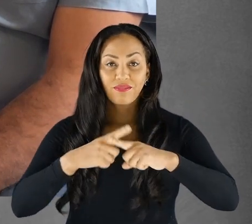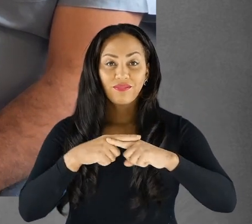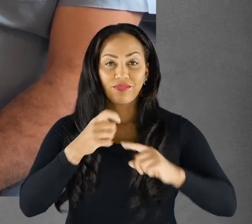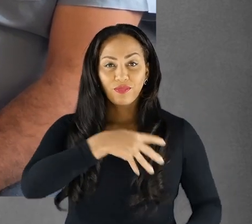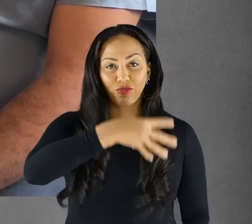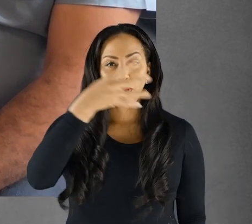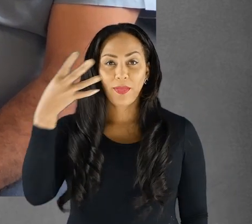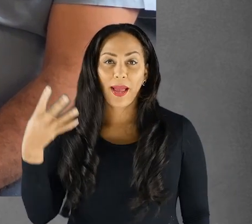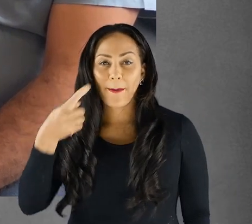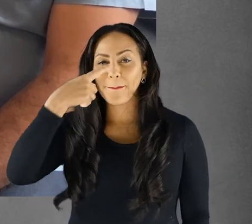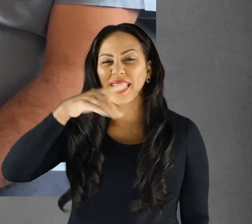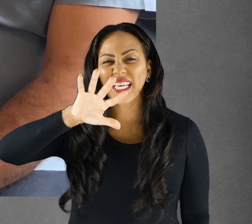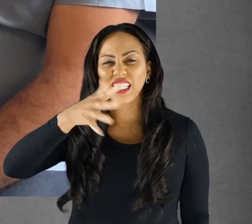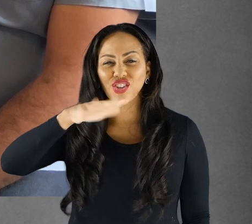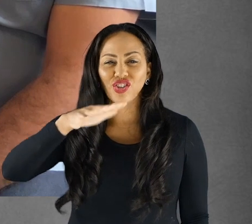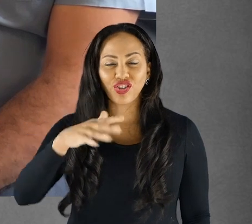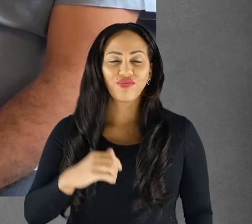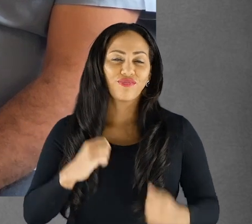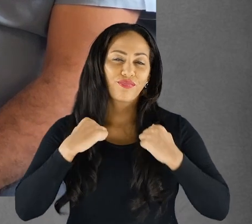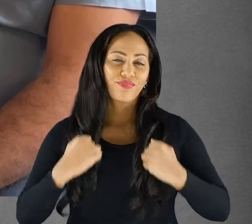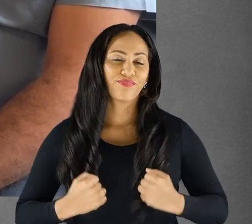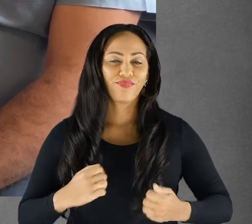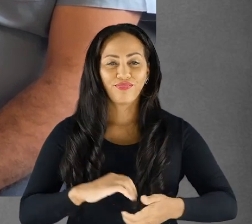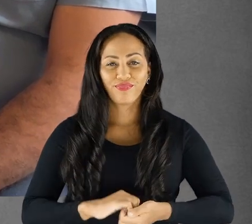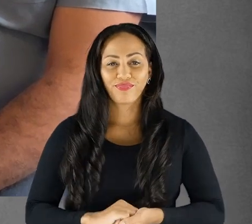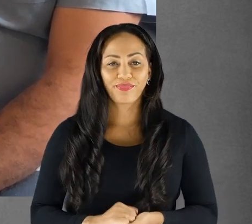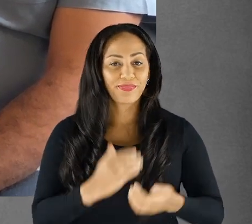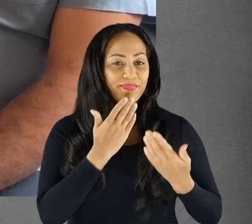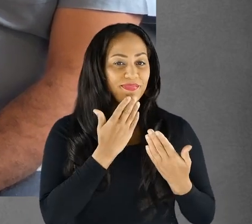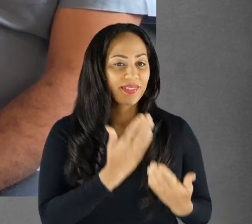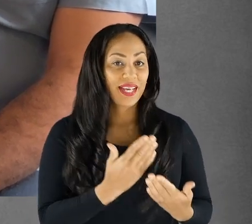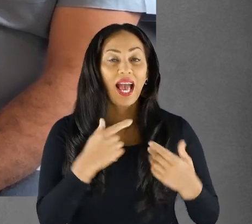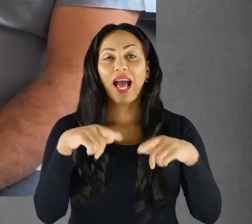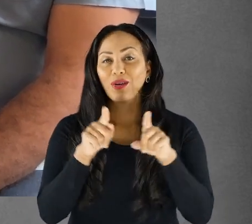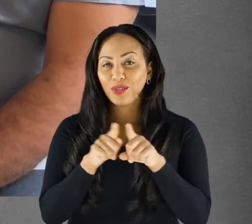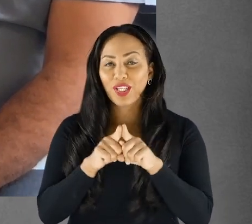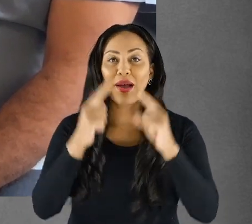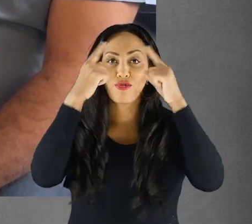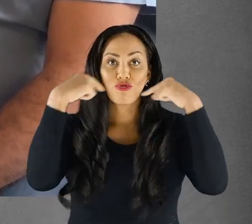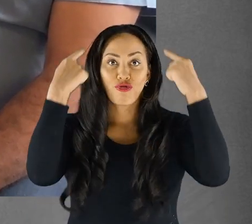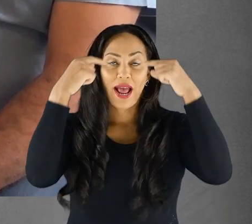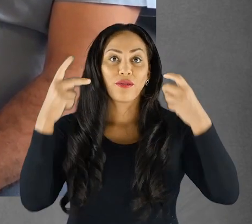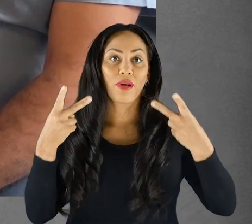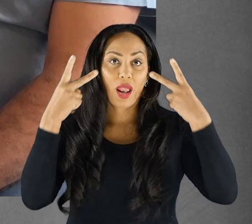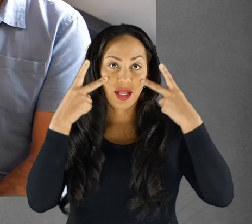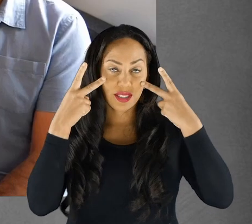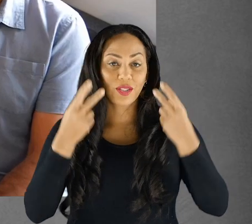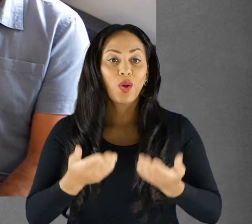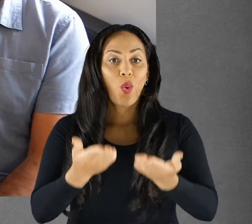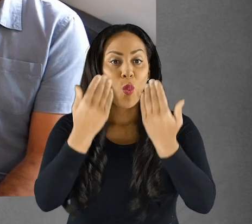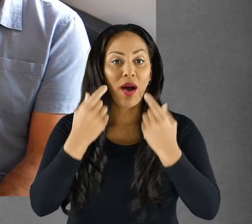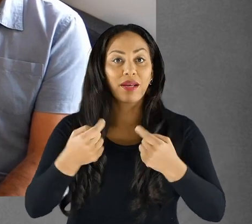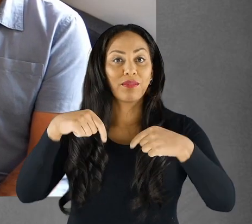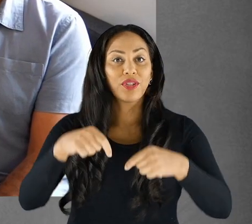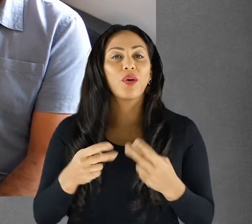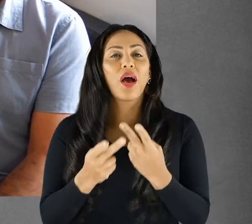a knitted rainbow pinkish jumper. Thank you. And glasses, round glasses.